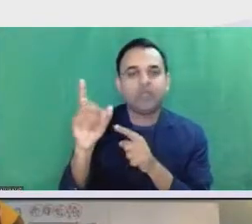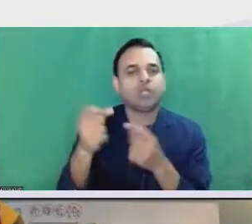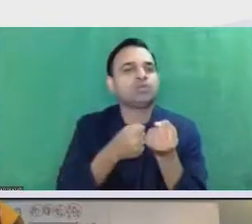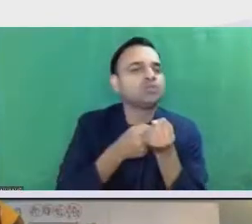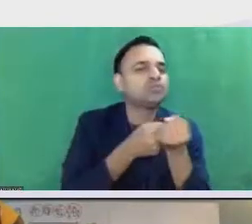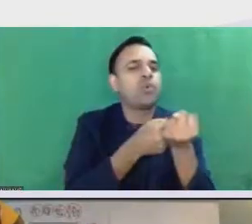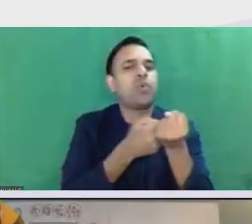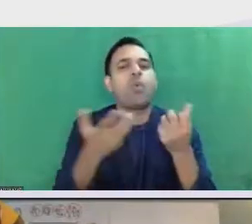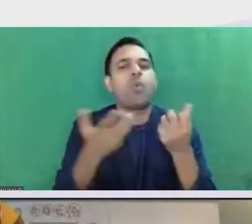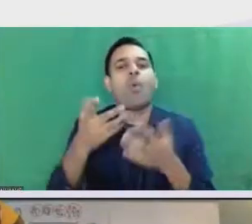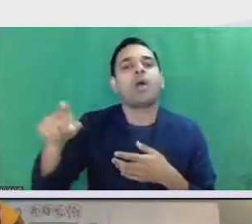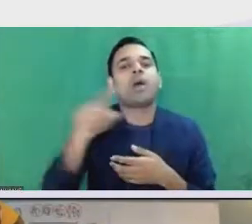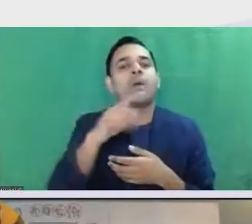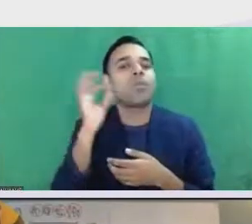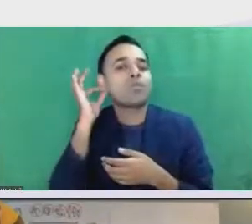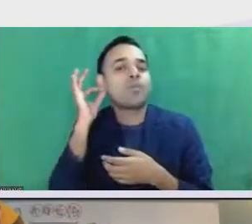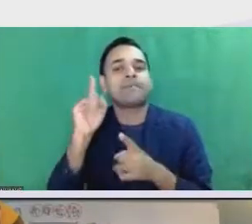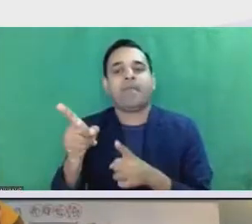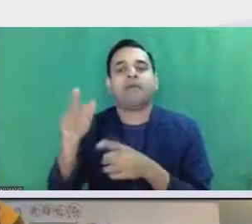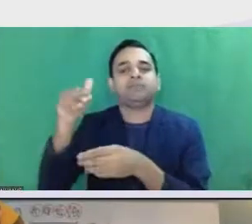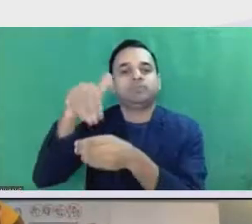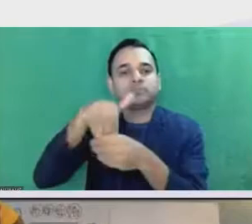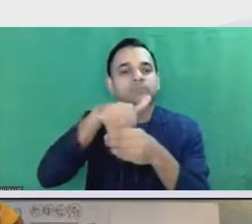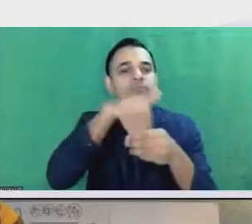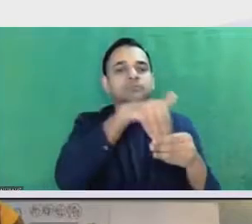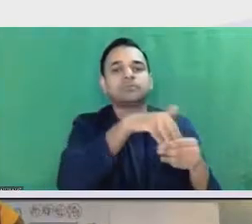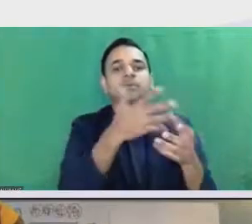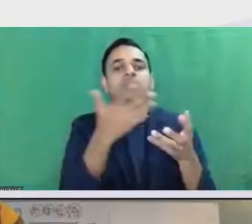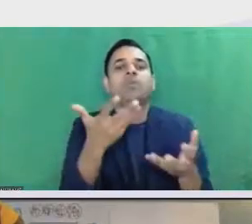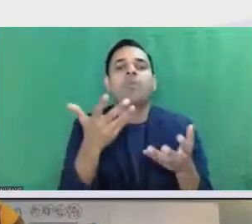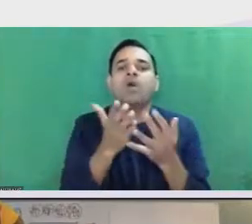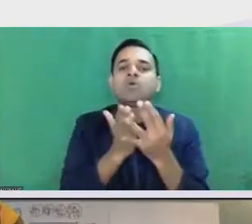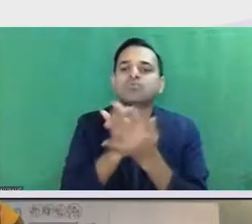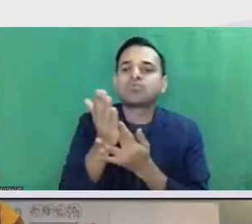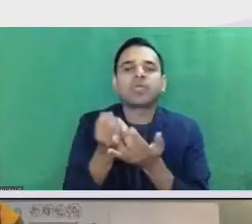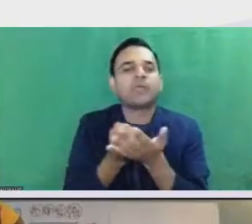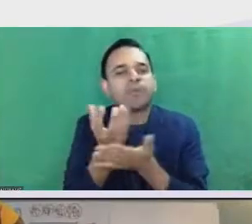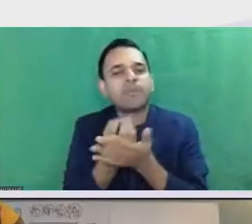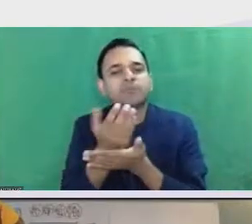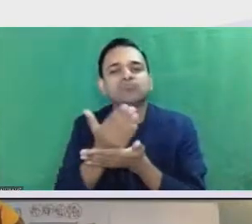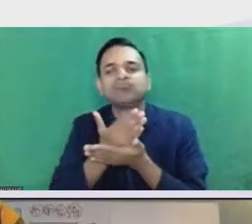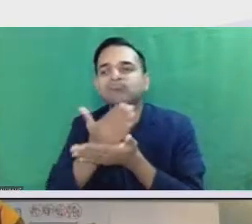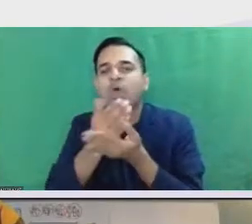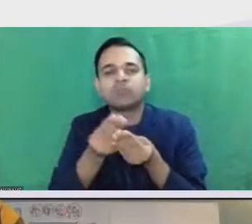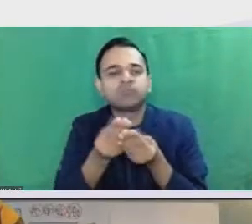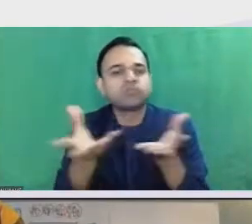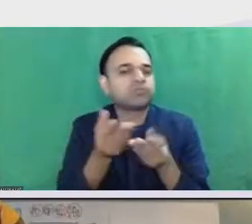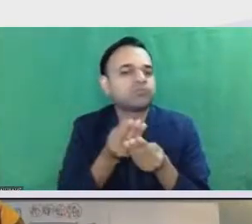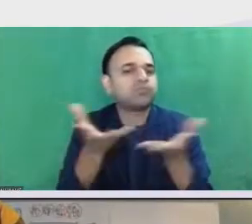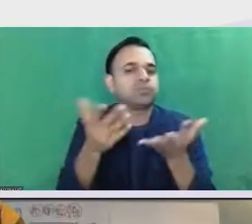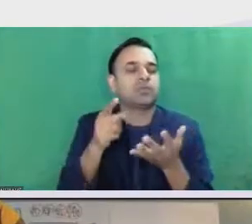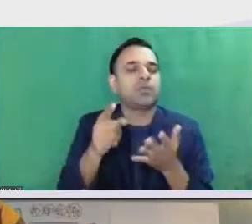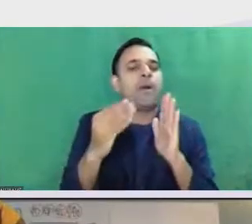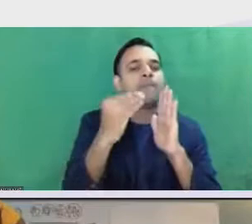the policy space on biodiversity and environment-related processes. Welcome, Ms. Rai. Also, we